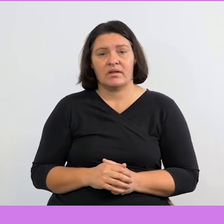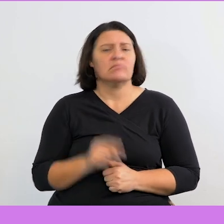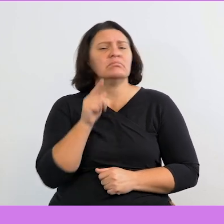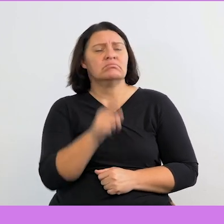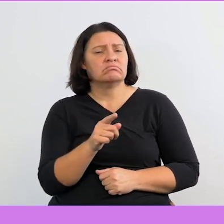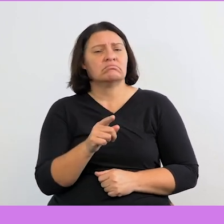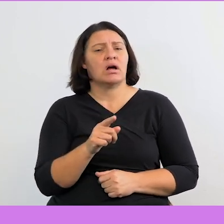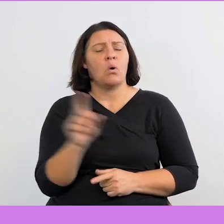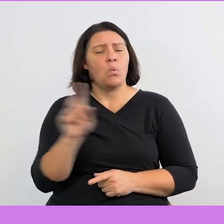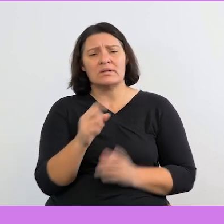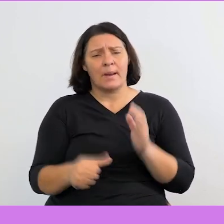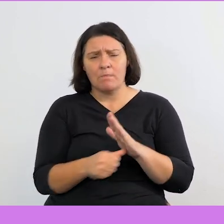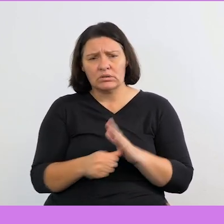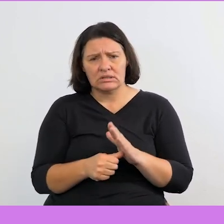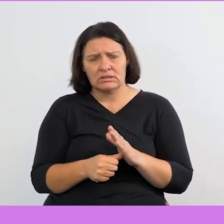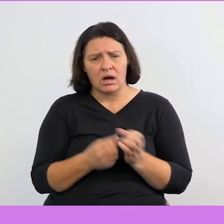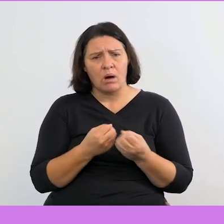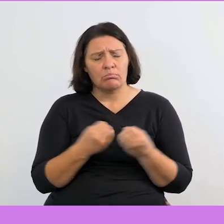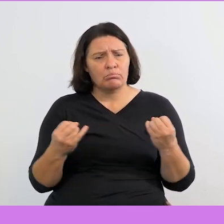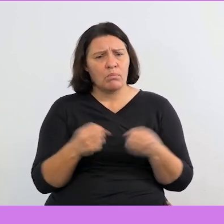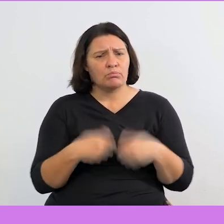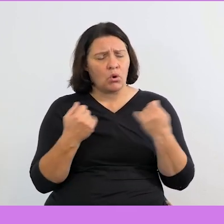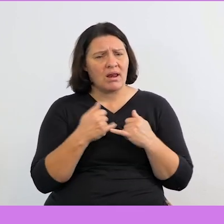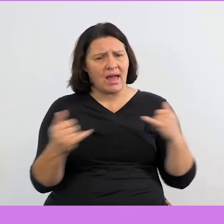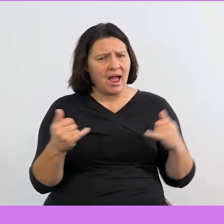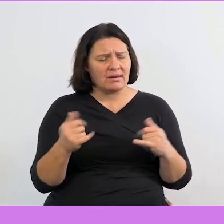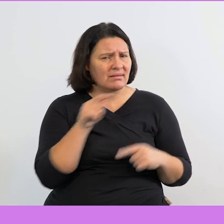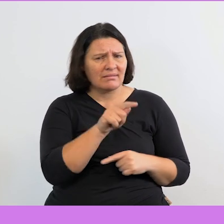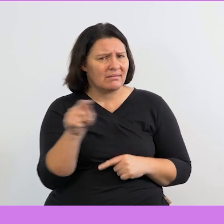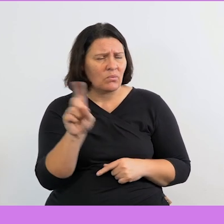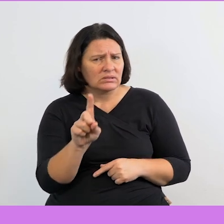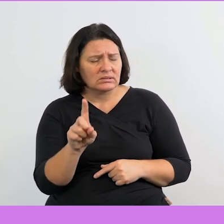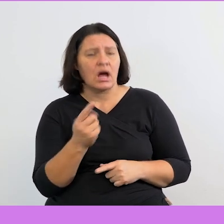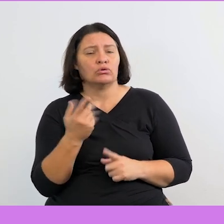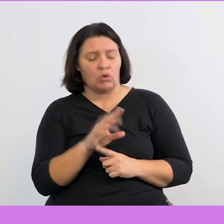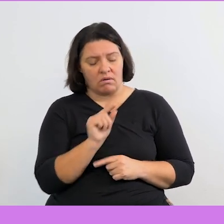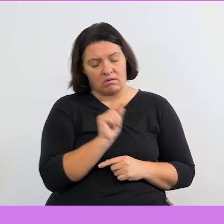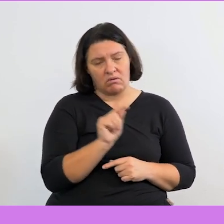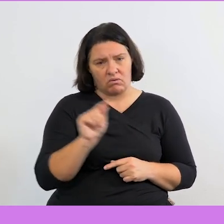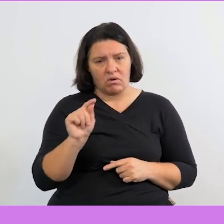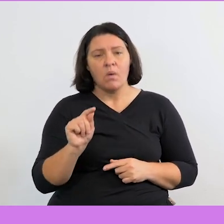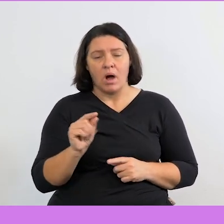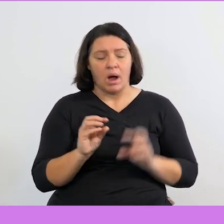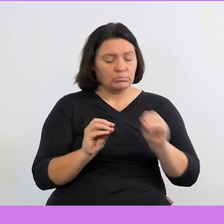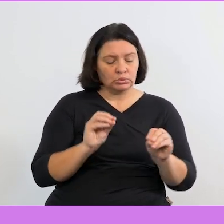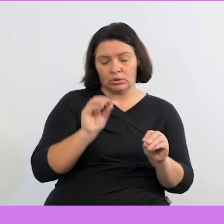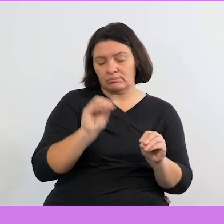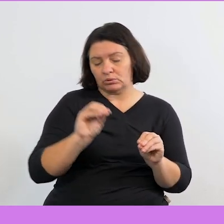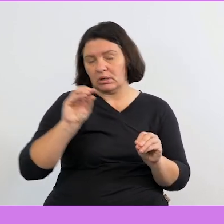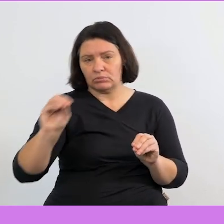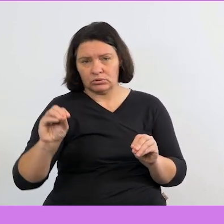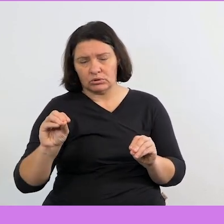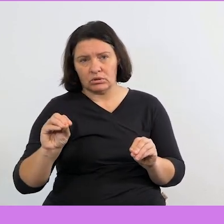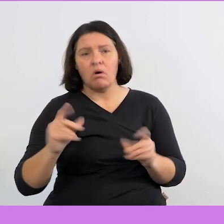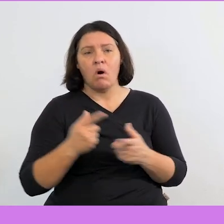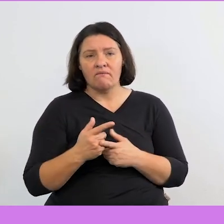line graphs. What is important with broken line graphs? A broken line graph shows the trend between plotted points